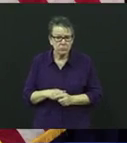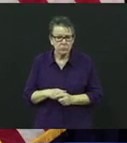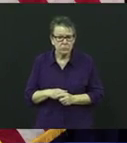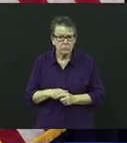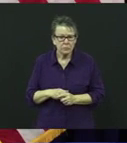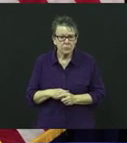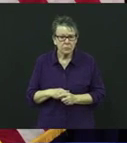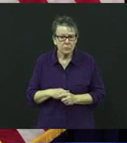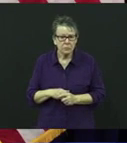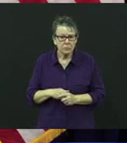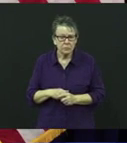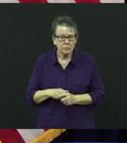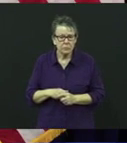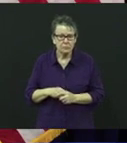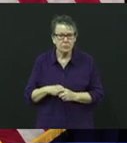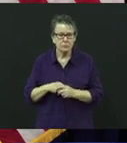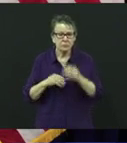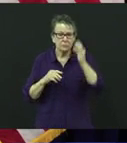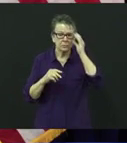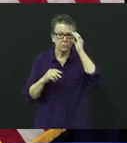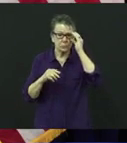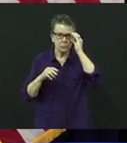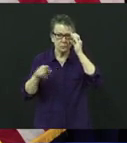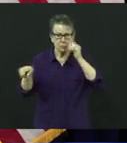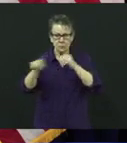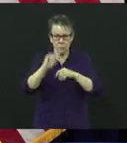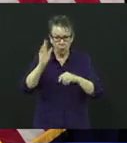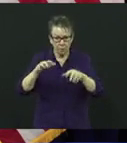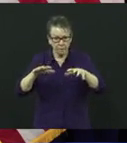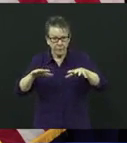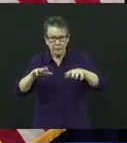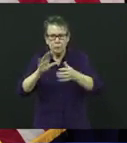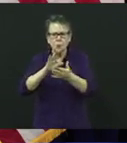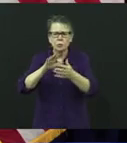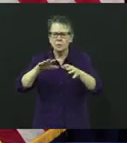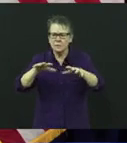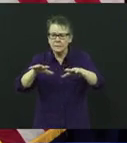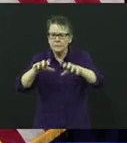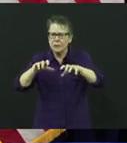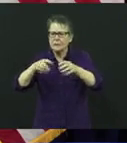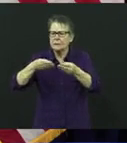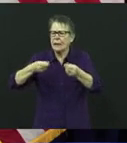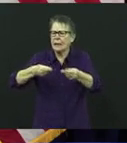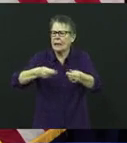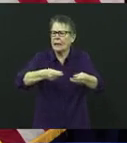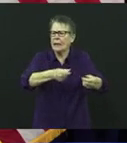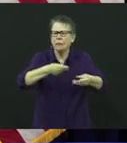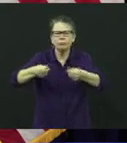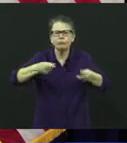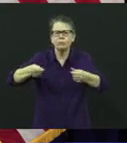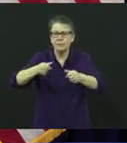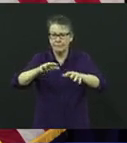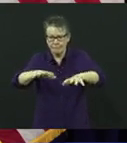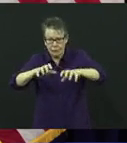going to affect the release of state aid numbers for them going forward? Should they be ready to be making changes in their